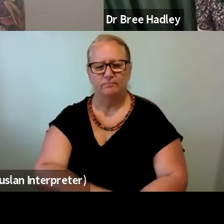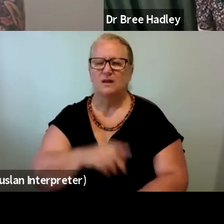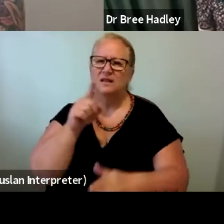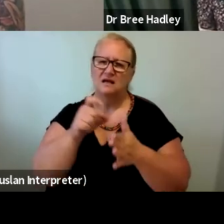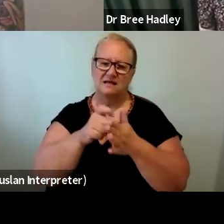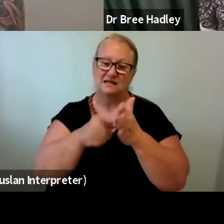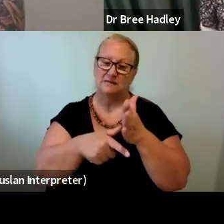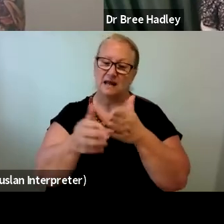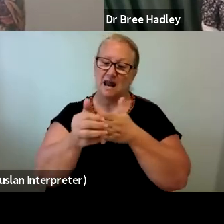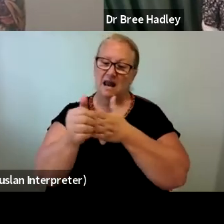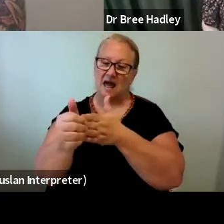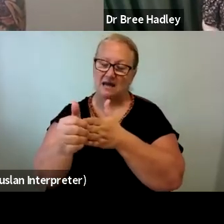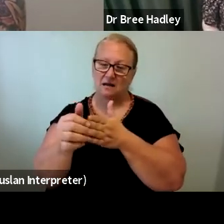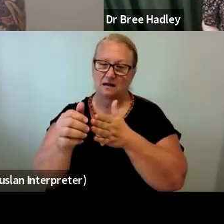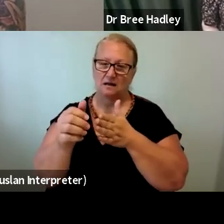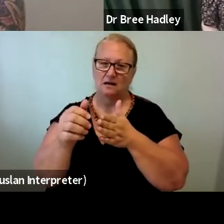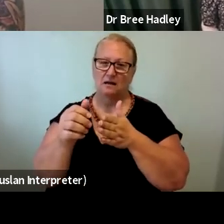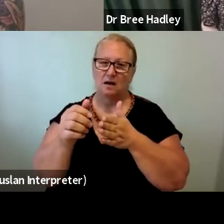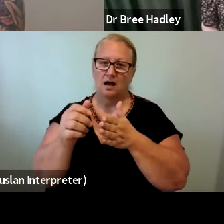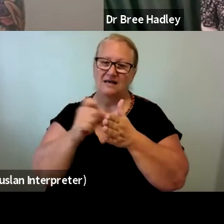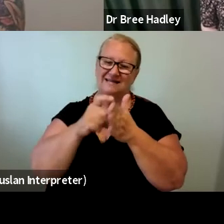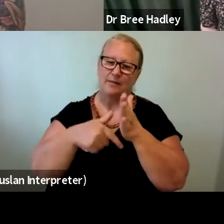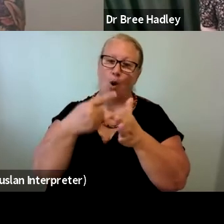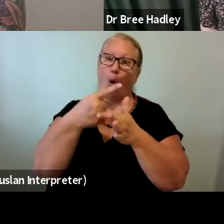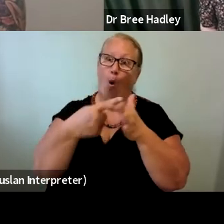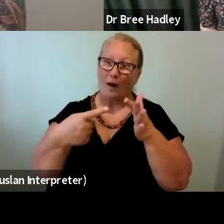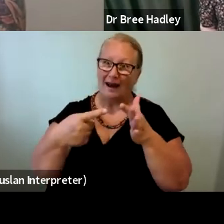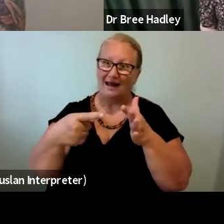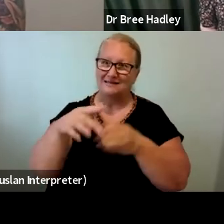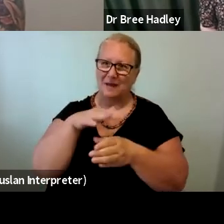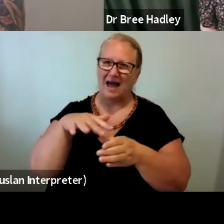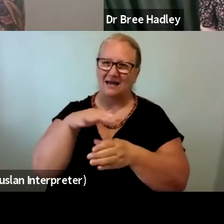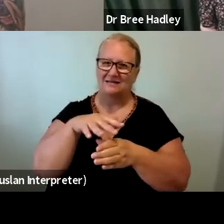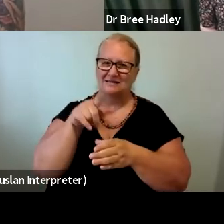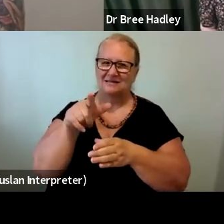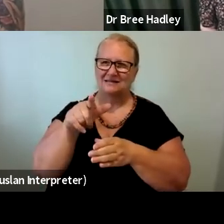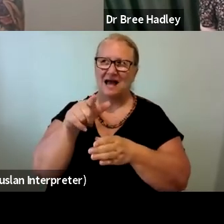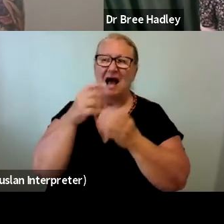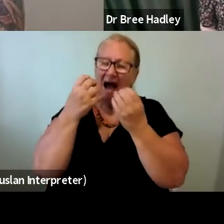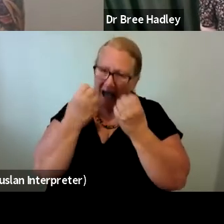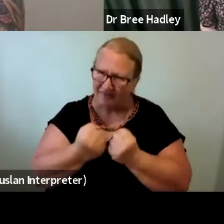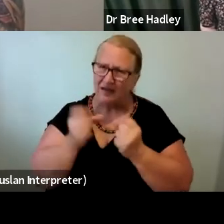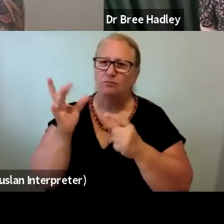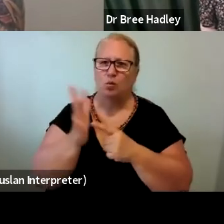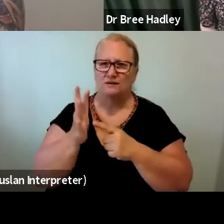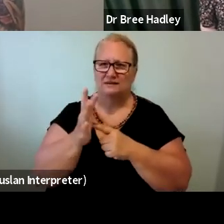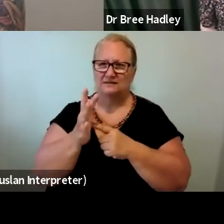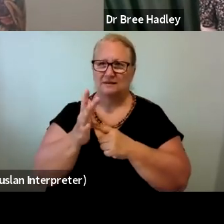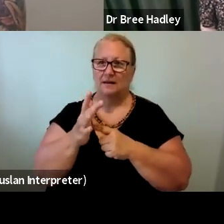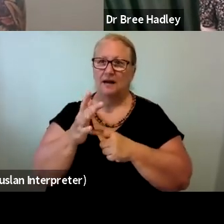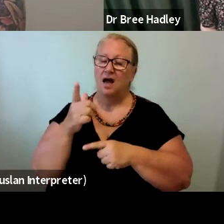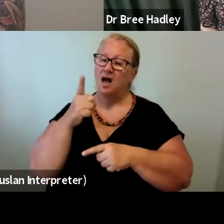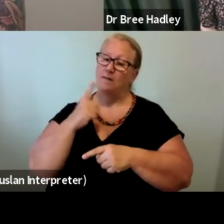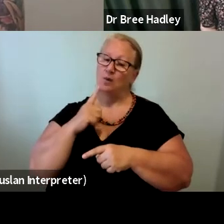disability-led and disabled-only spaces are so important, because when